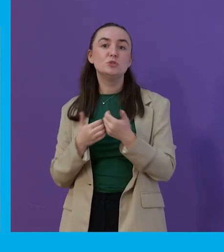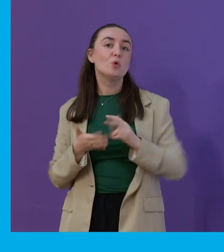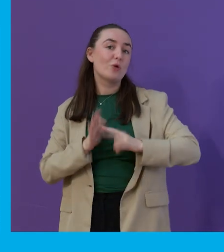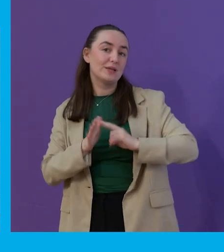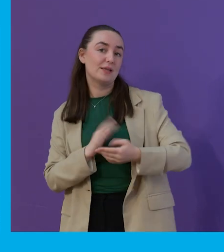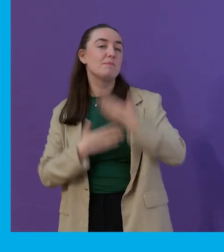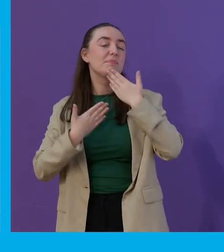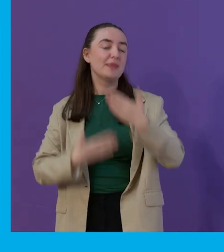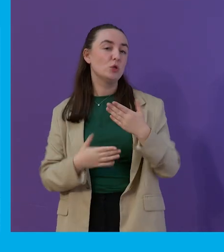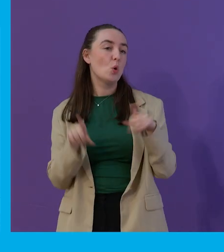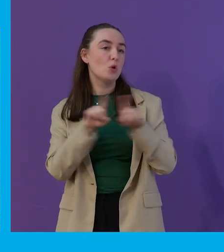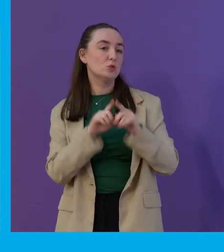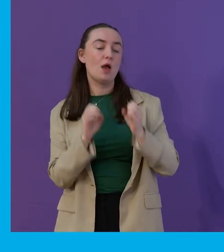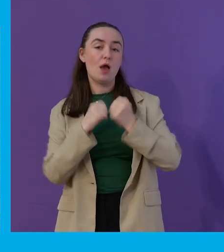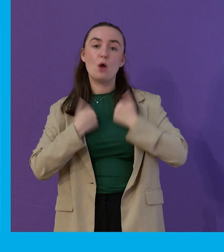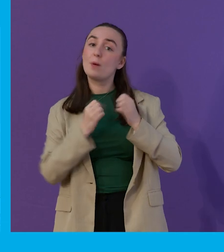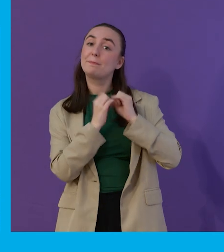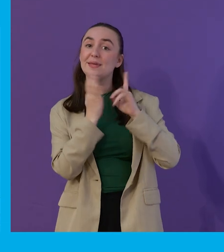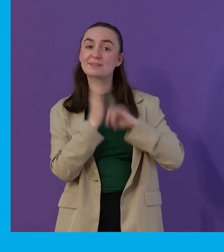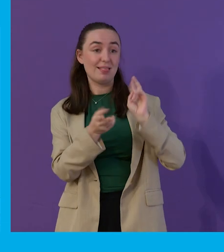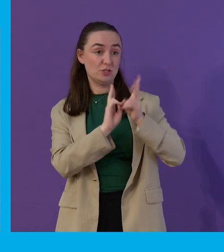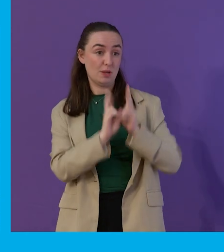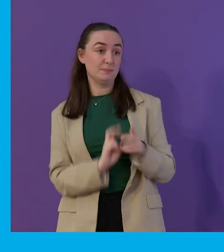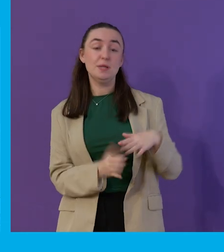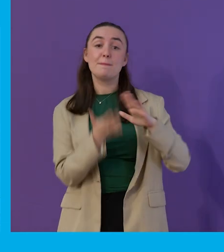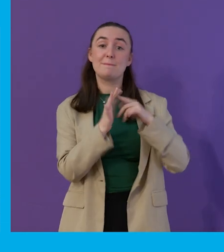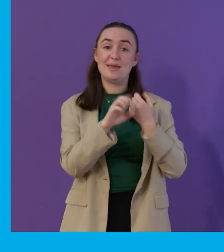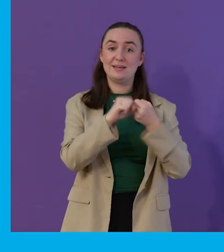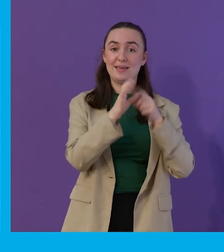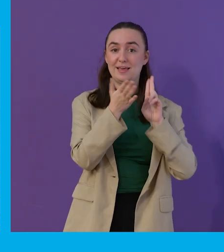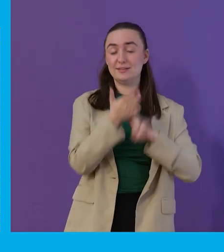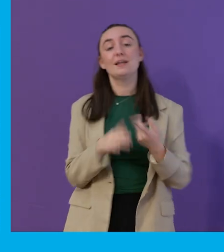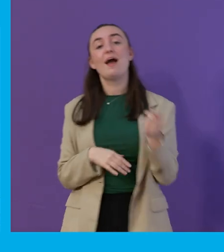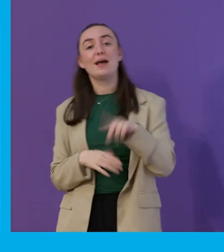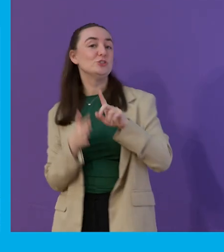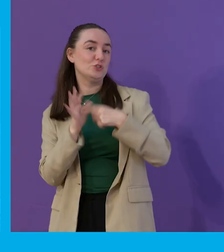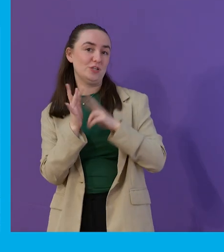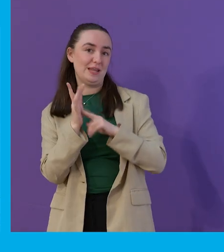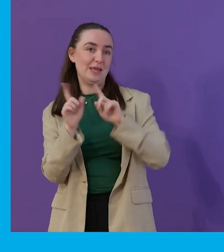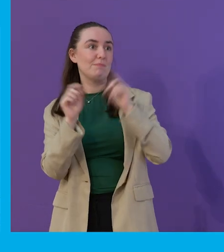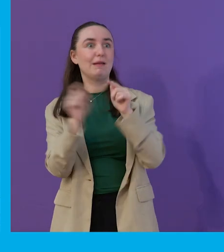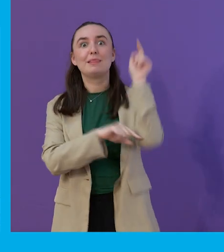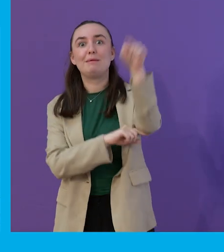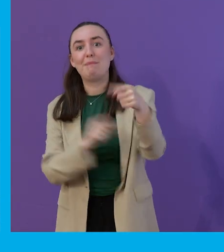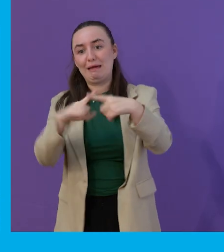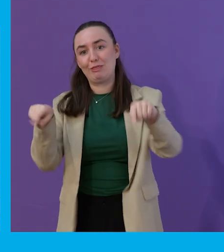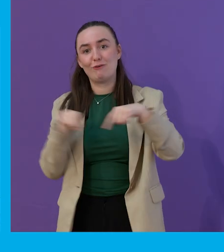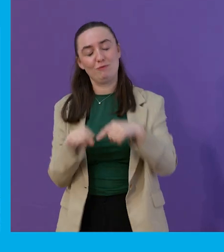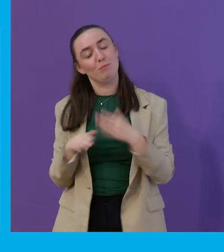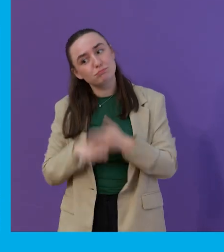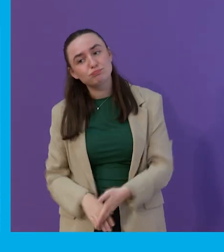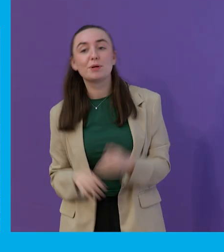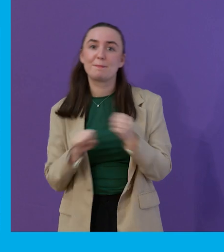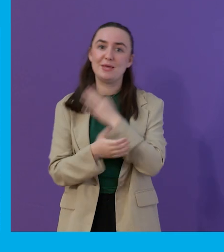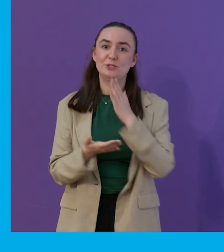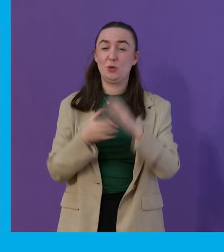thank our BSL interpreters, Megan Frickleton and Jenny Laird, who've been at the back of the room very busily making sure